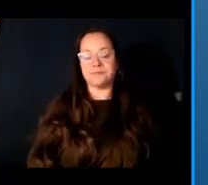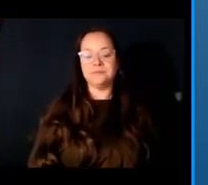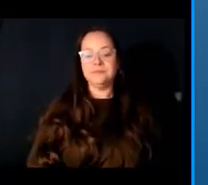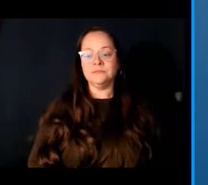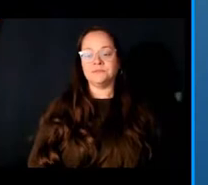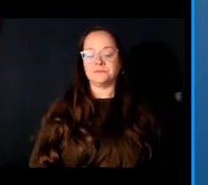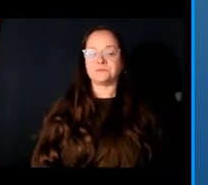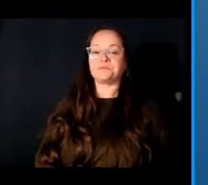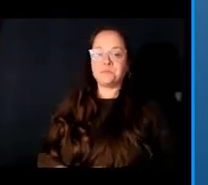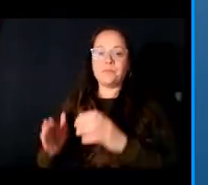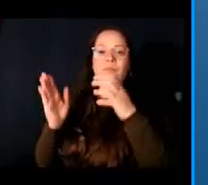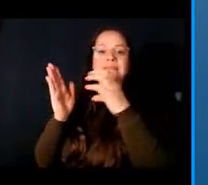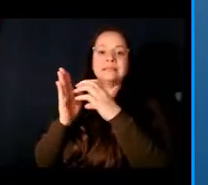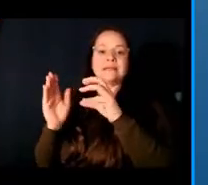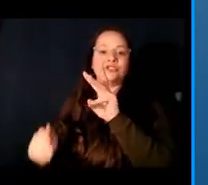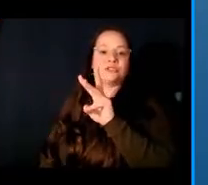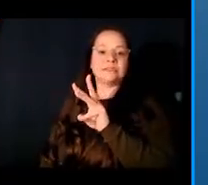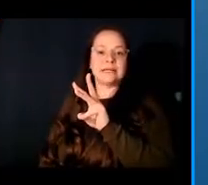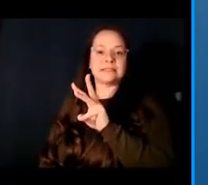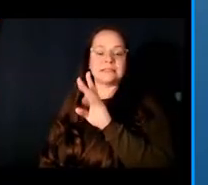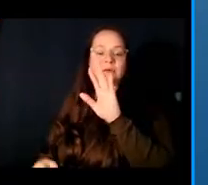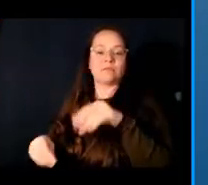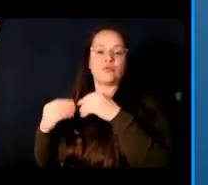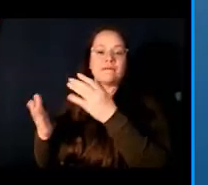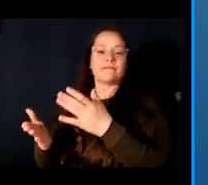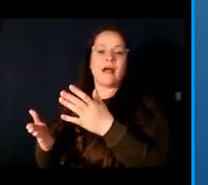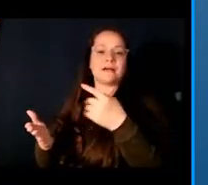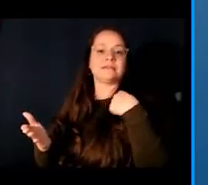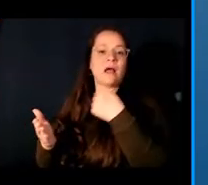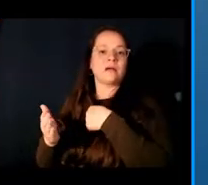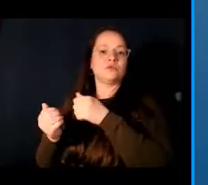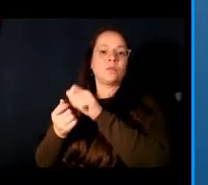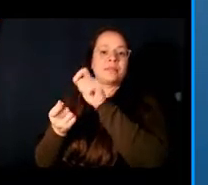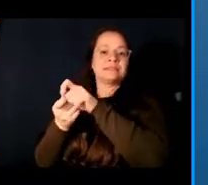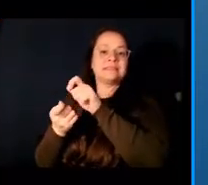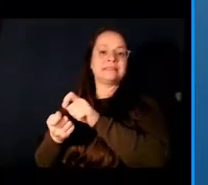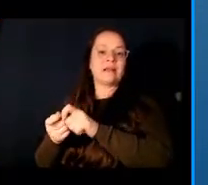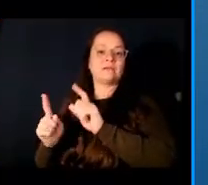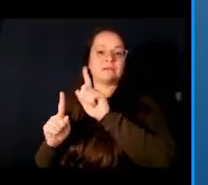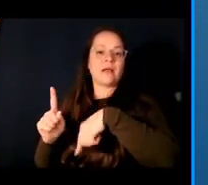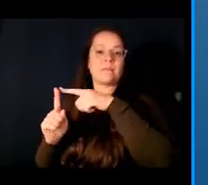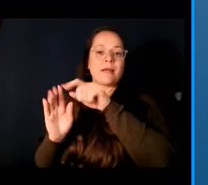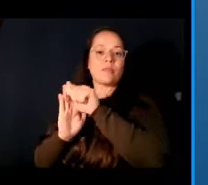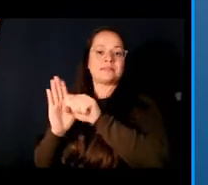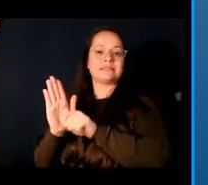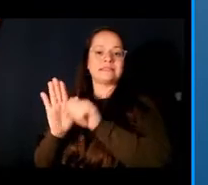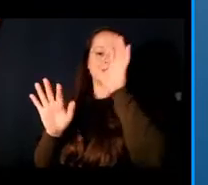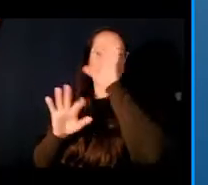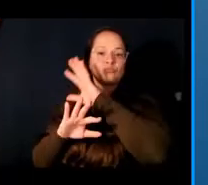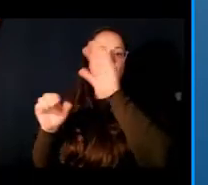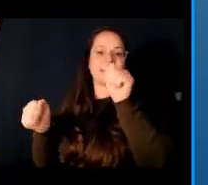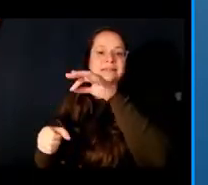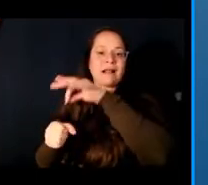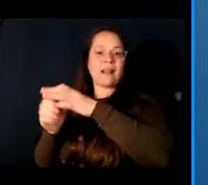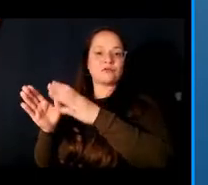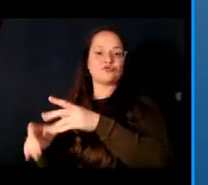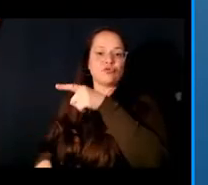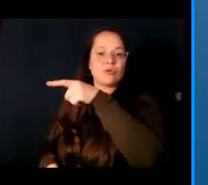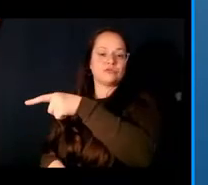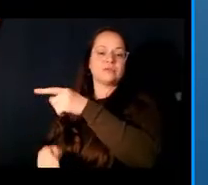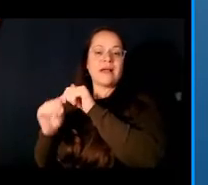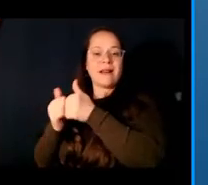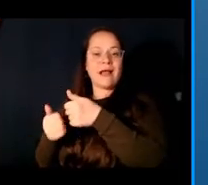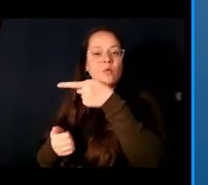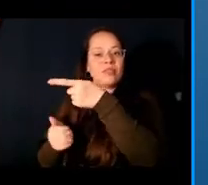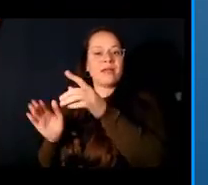section six provides us with details about this the state's presidential electors how they